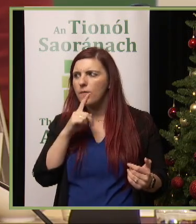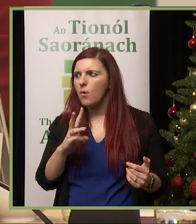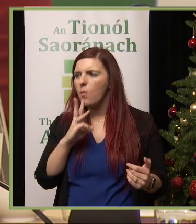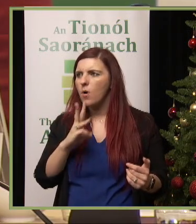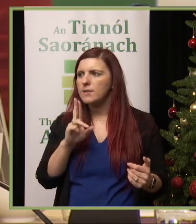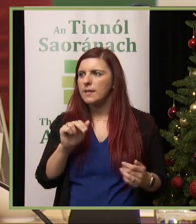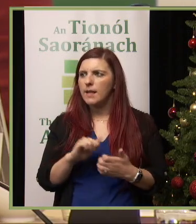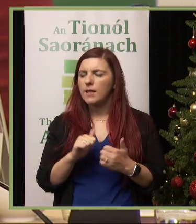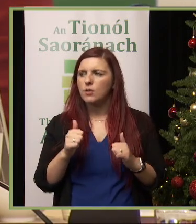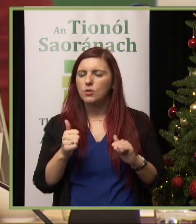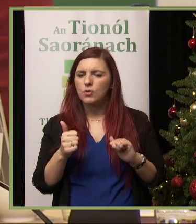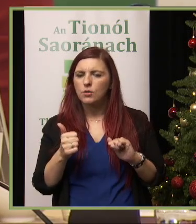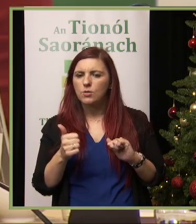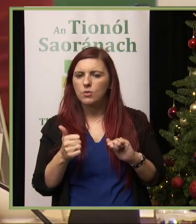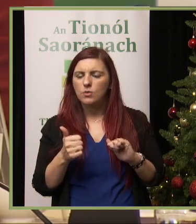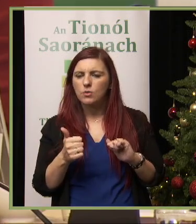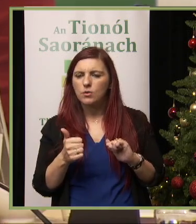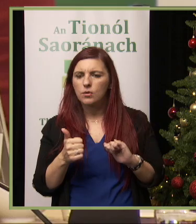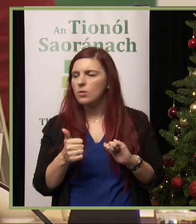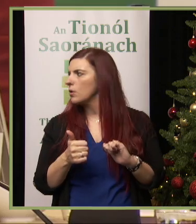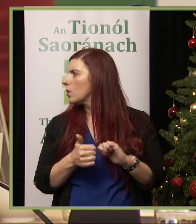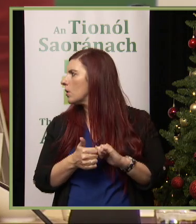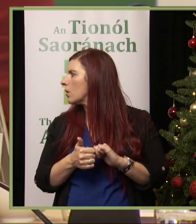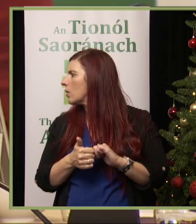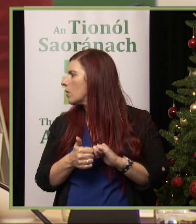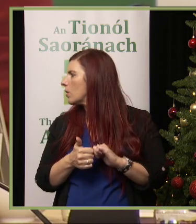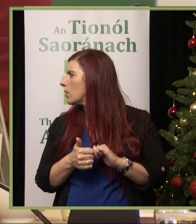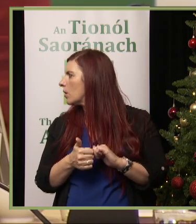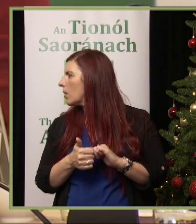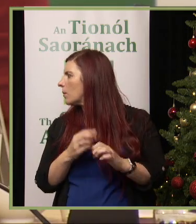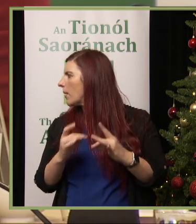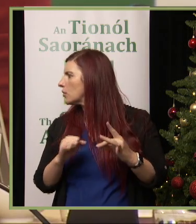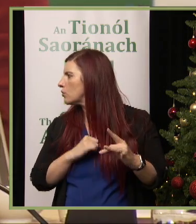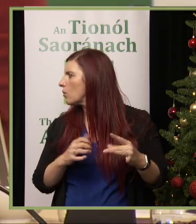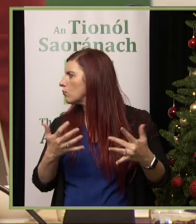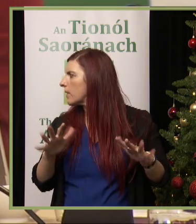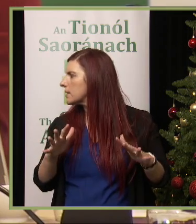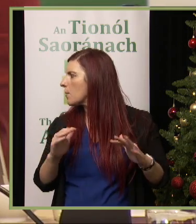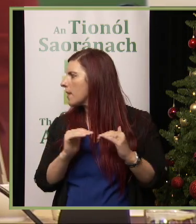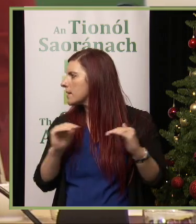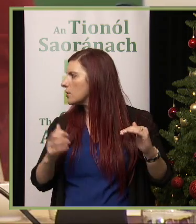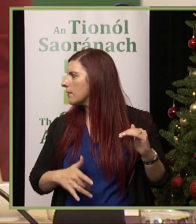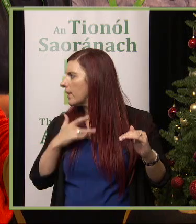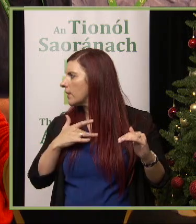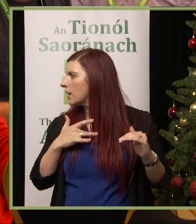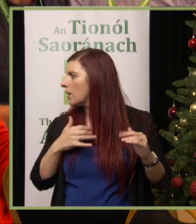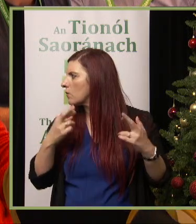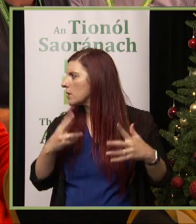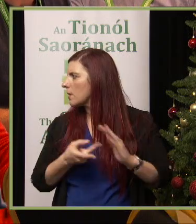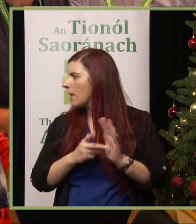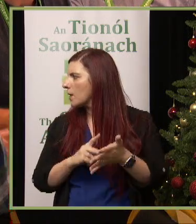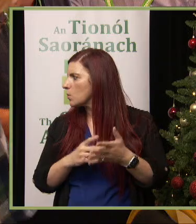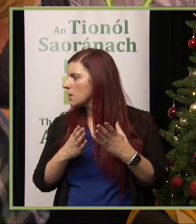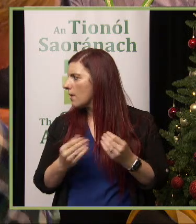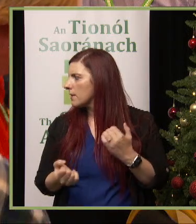review must take Yeah. into consideration vulnerable sections of the population and ensure reasonable standards of living and result in a plan to address these issues. Yes. Yes, thank